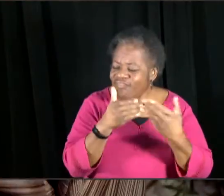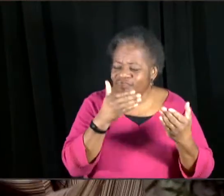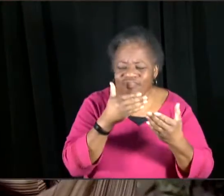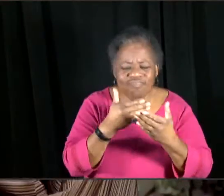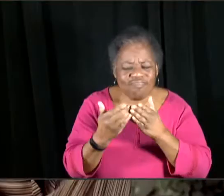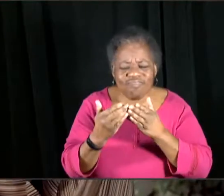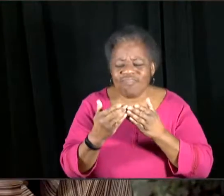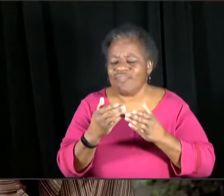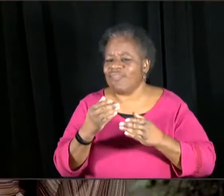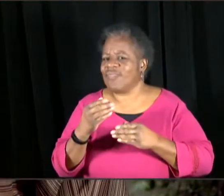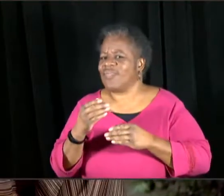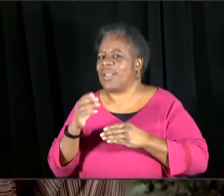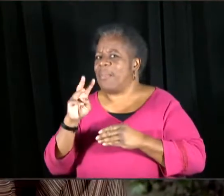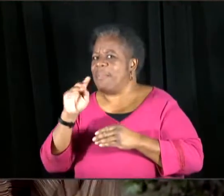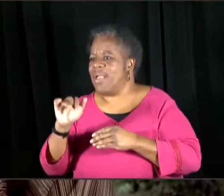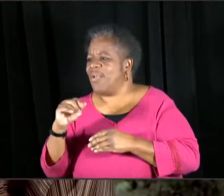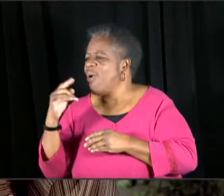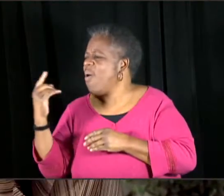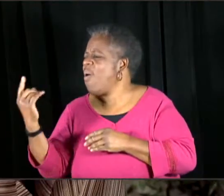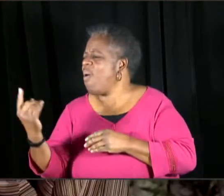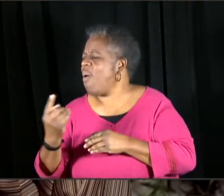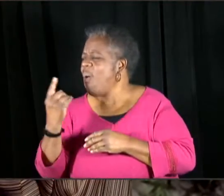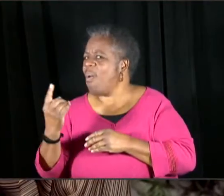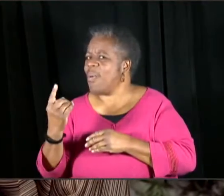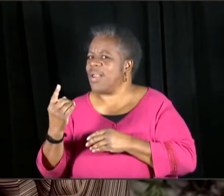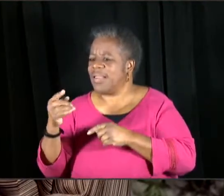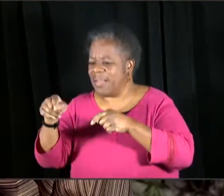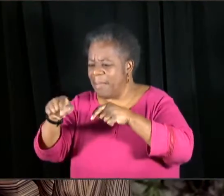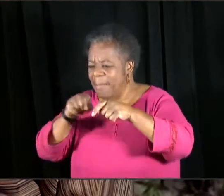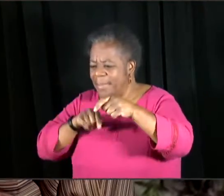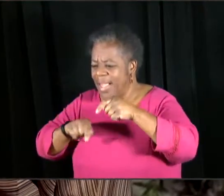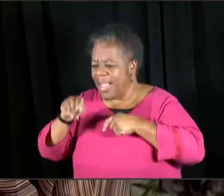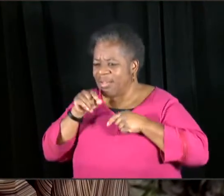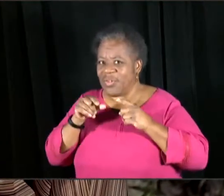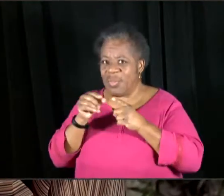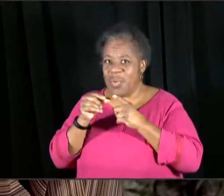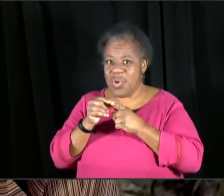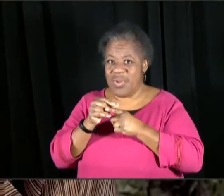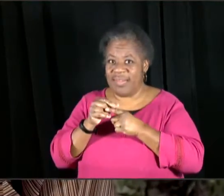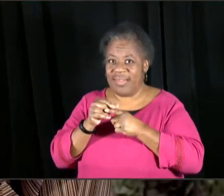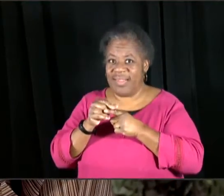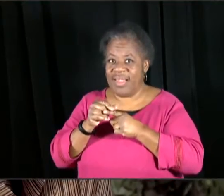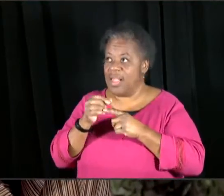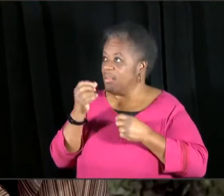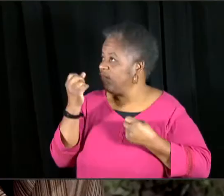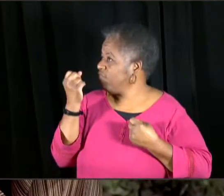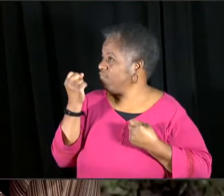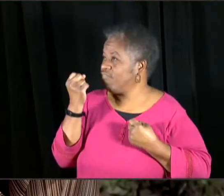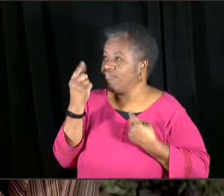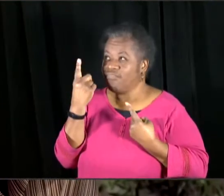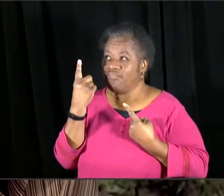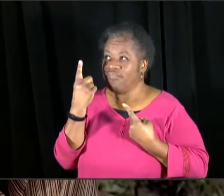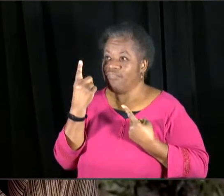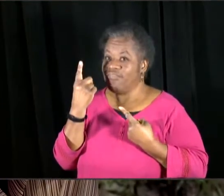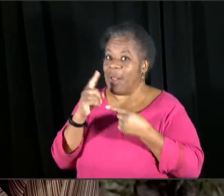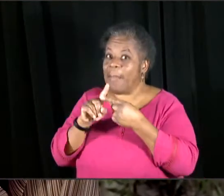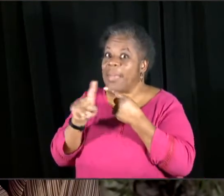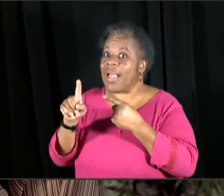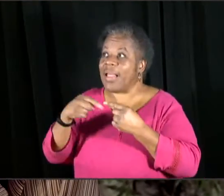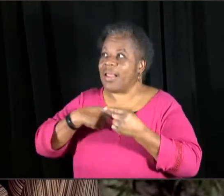always find her way back to those same words. "I don't understand, but I believe."